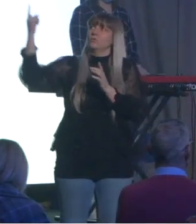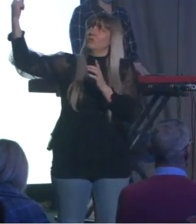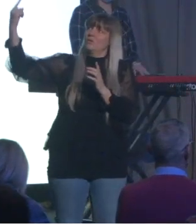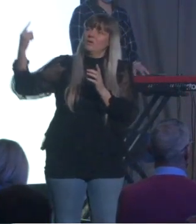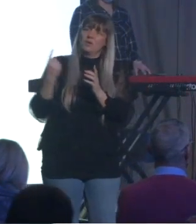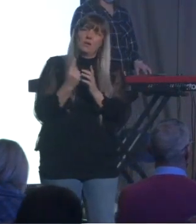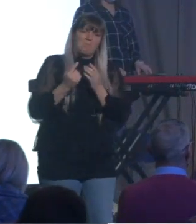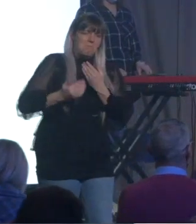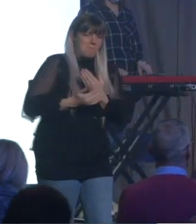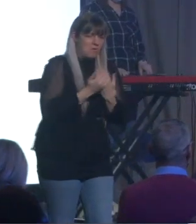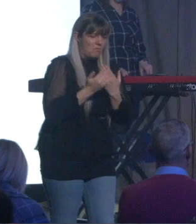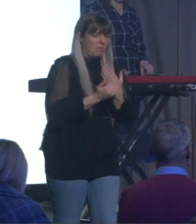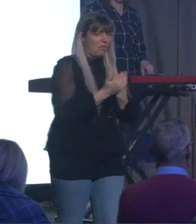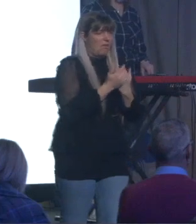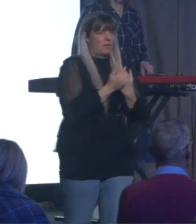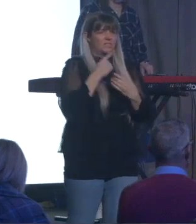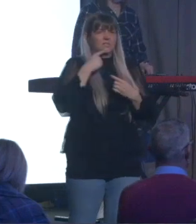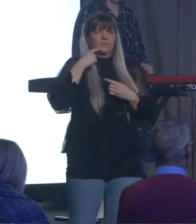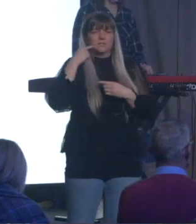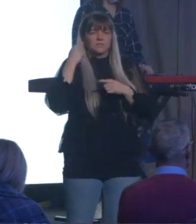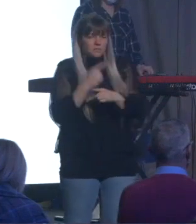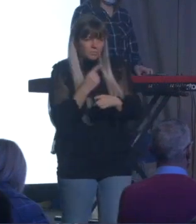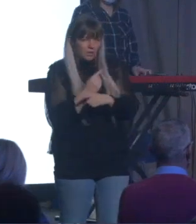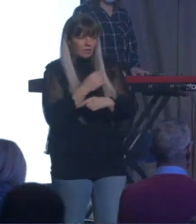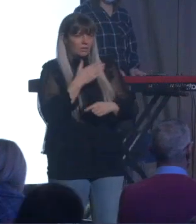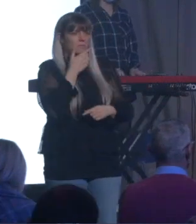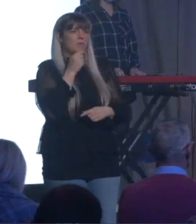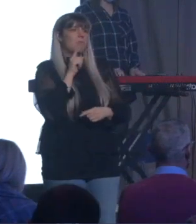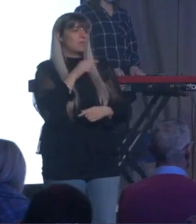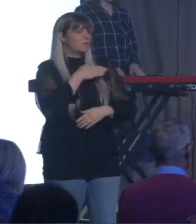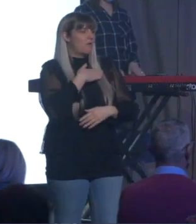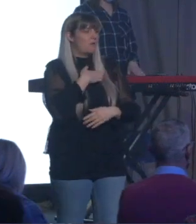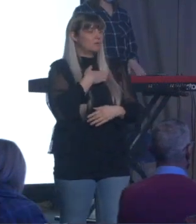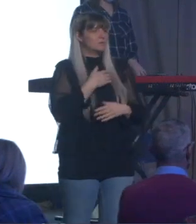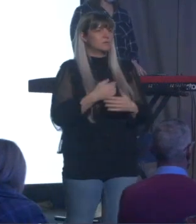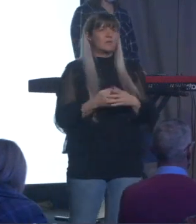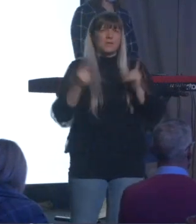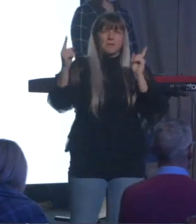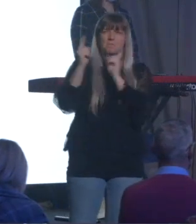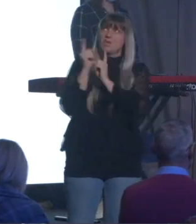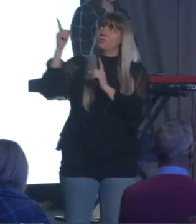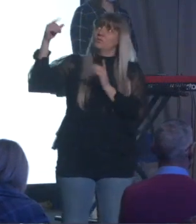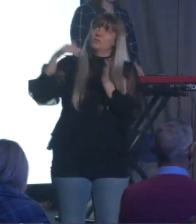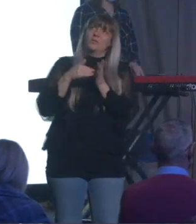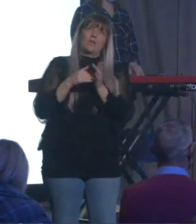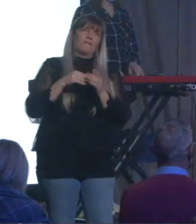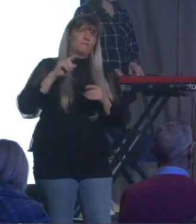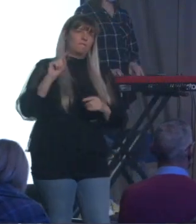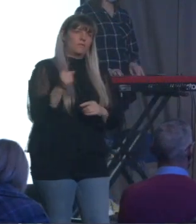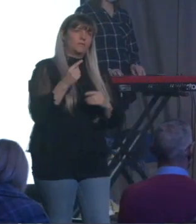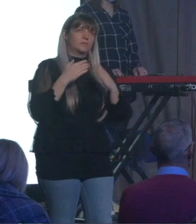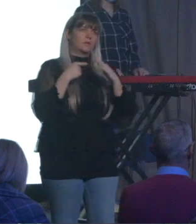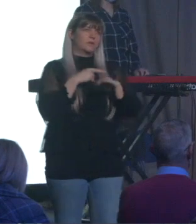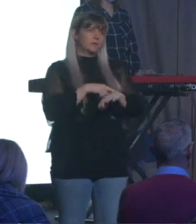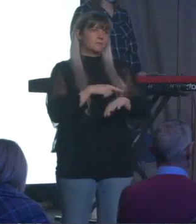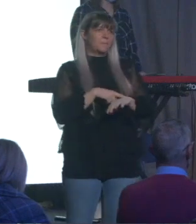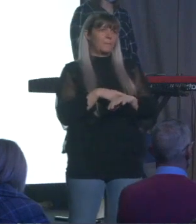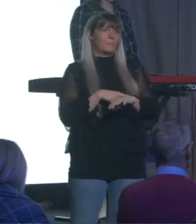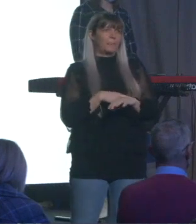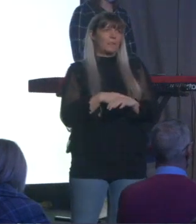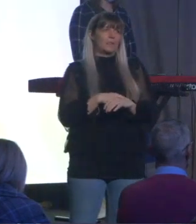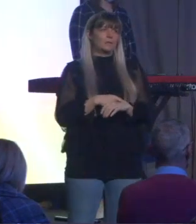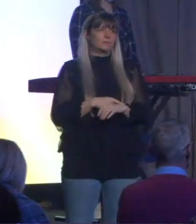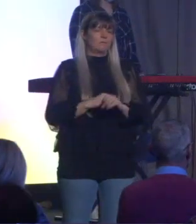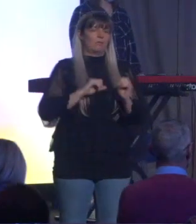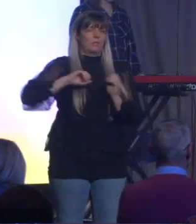would encourage, and that people that have never encountered you before, Lord, may even meet you today for the first time. So, Father, we abandon every